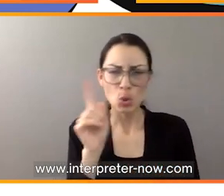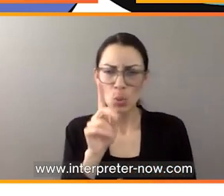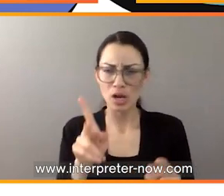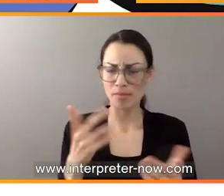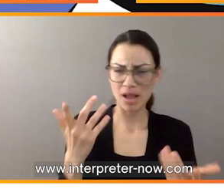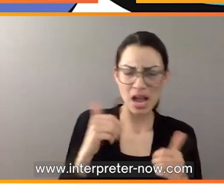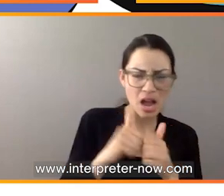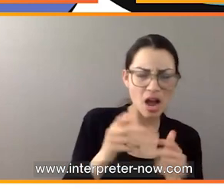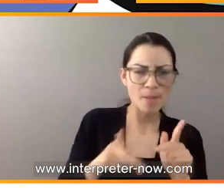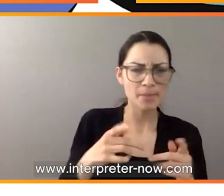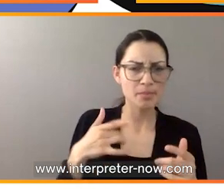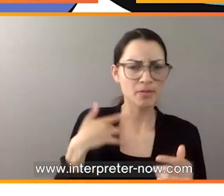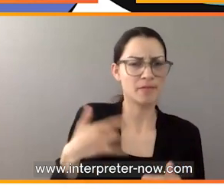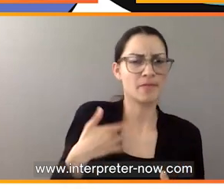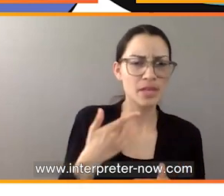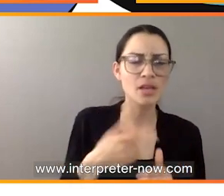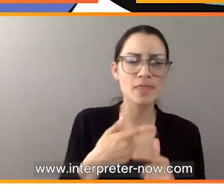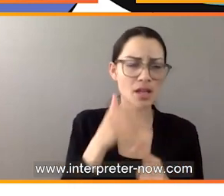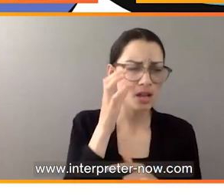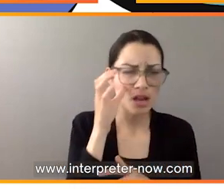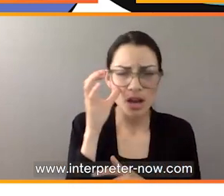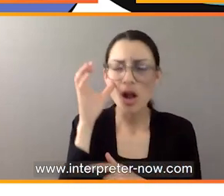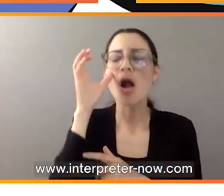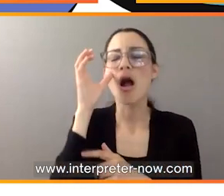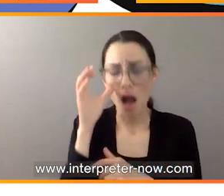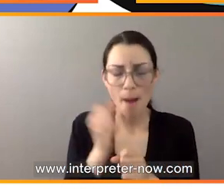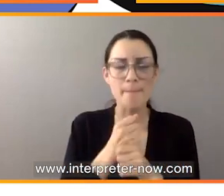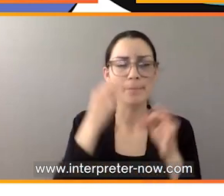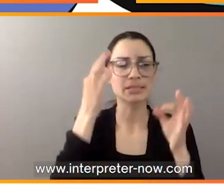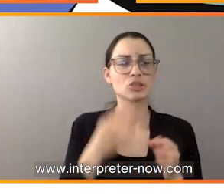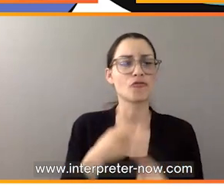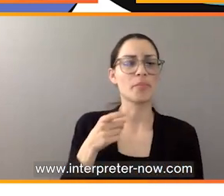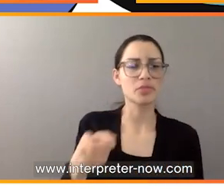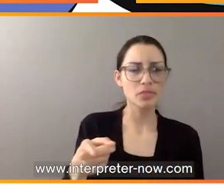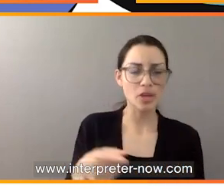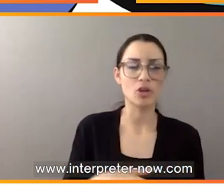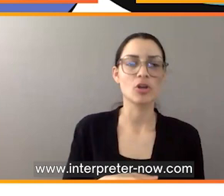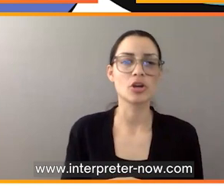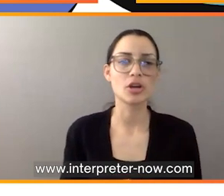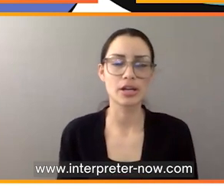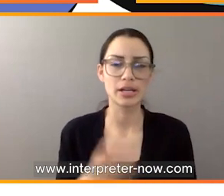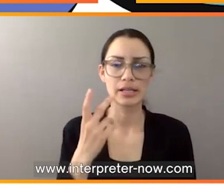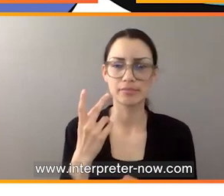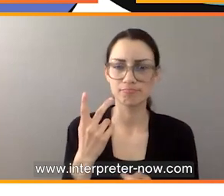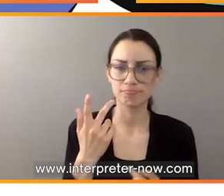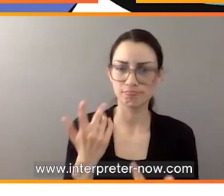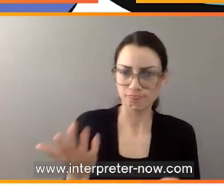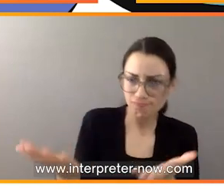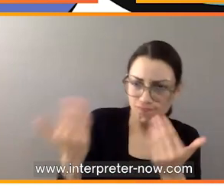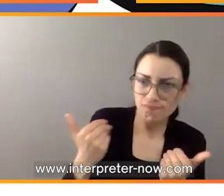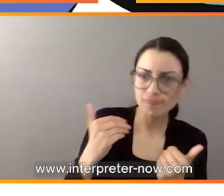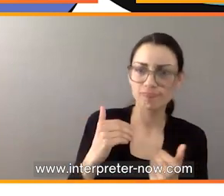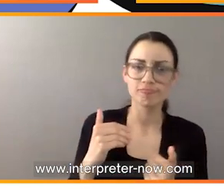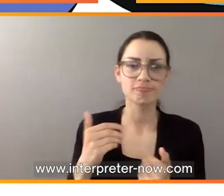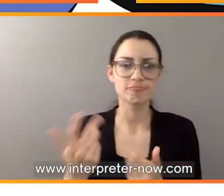understanding where people are and using that to drive where you're going next too, and looking for those ways that people